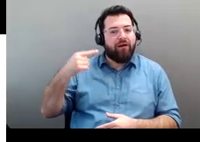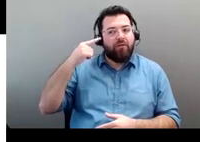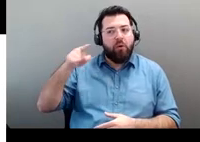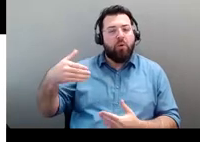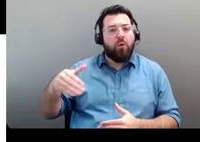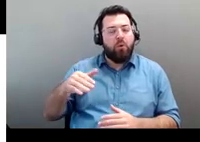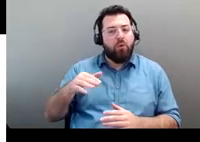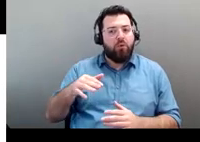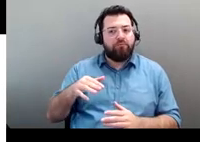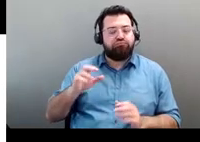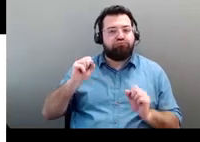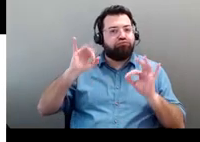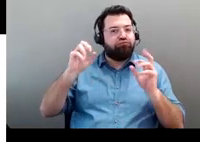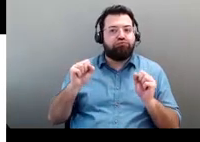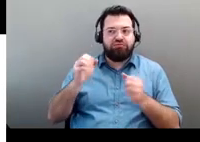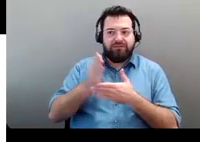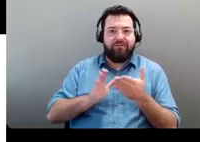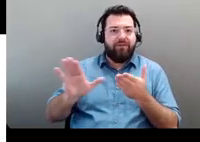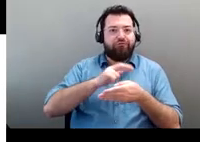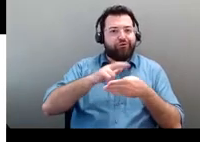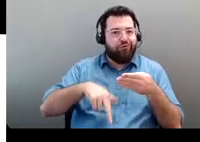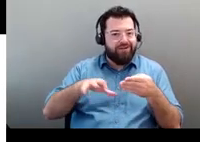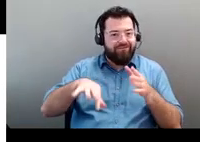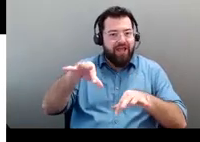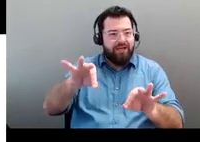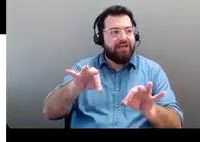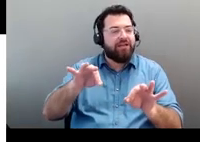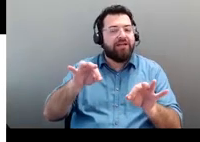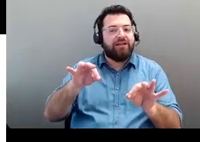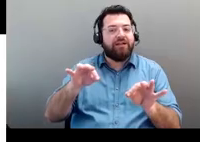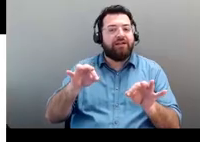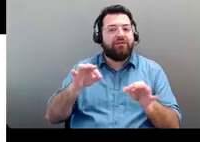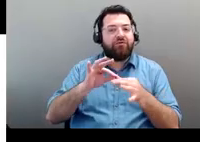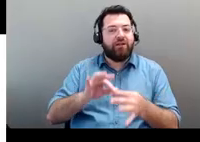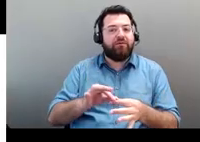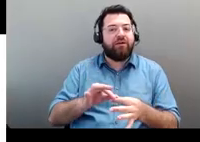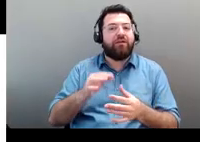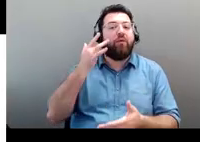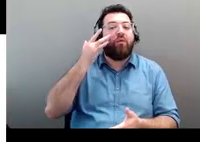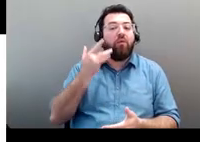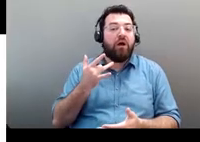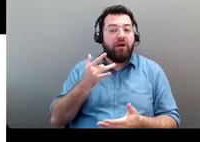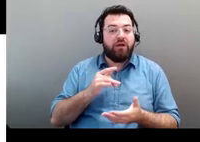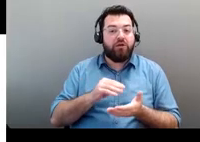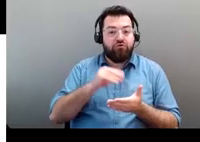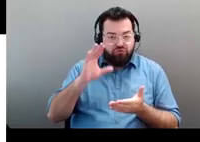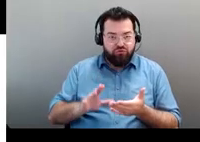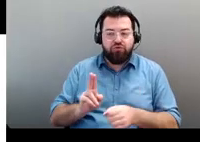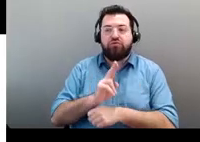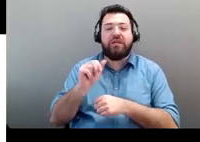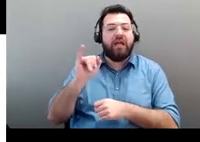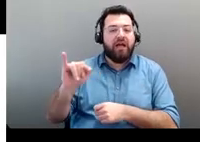key findings that they found with why students use AI and for what purposes.